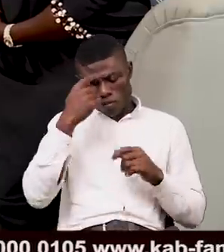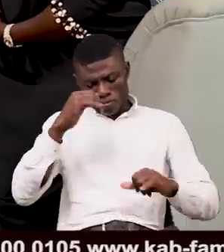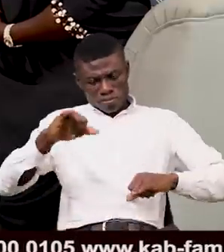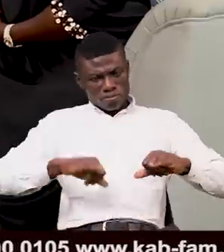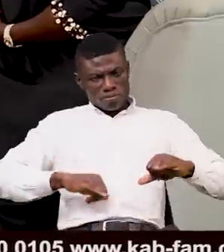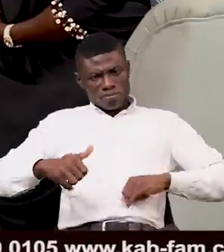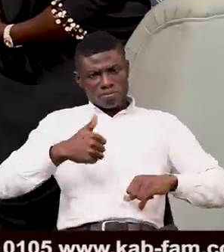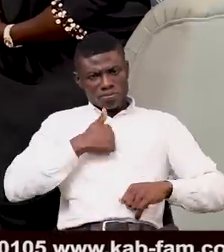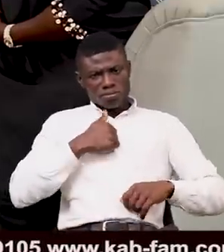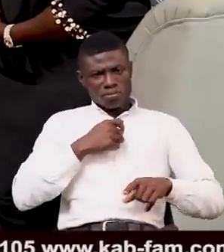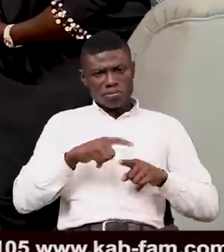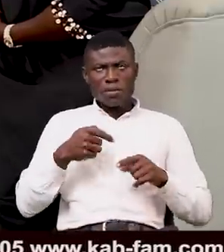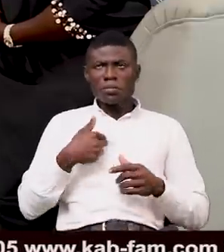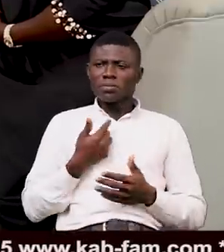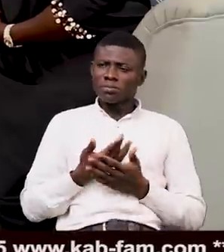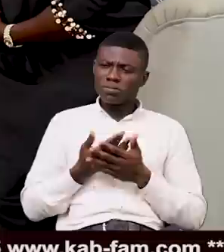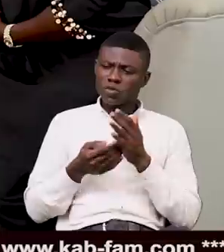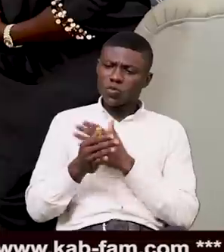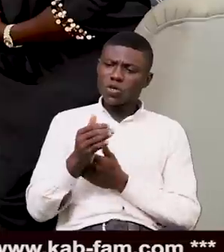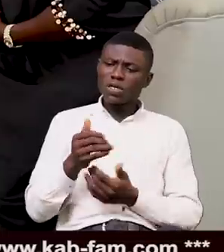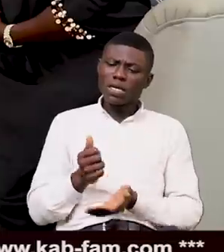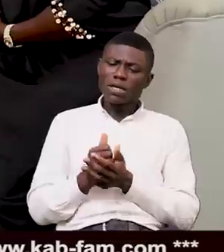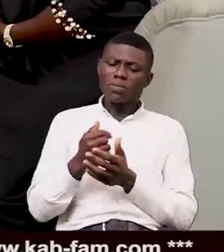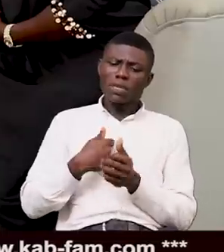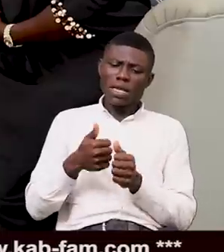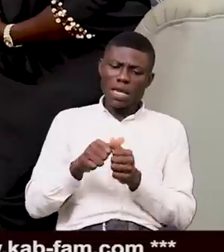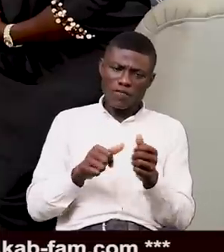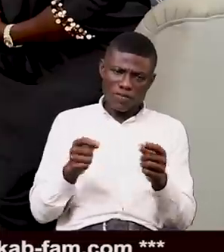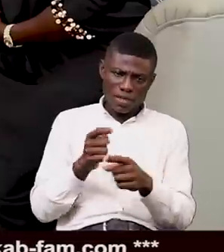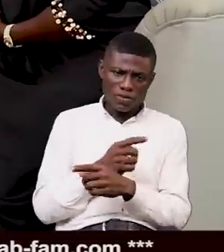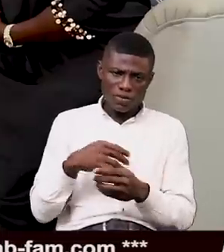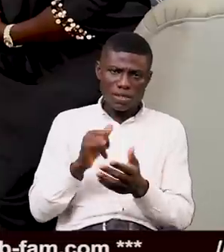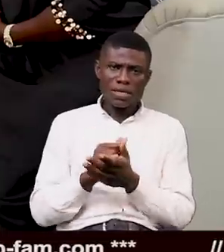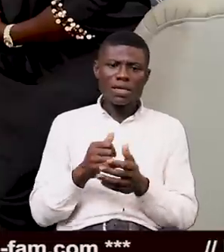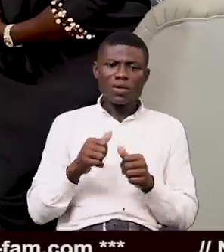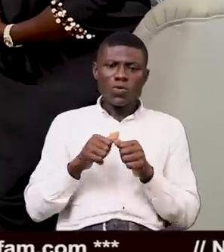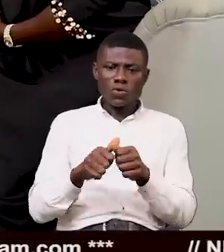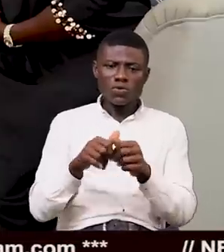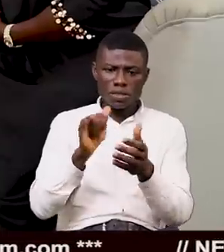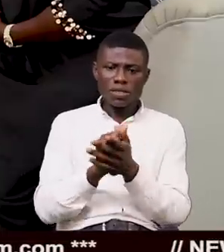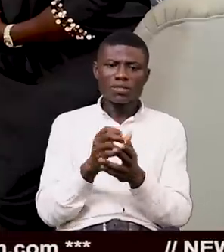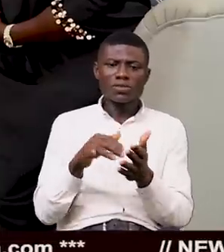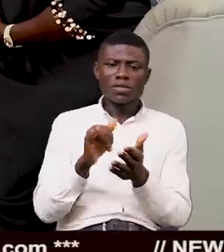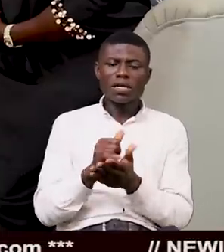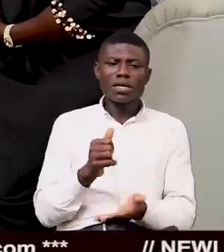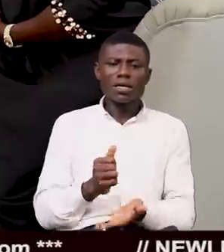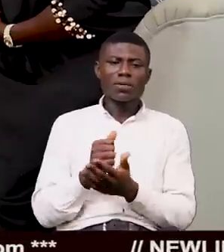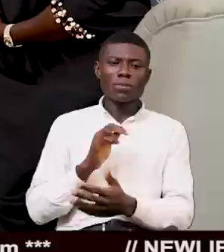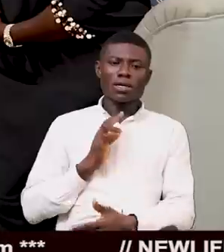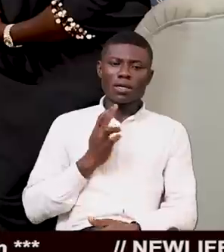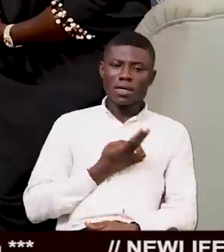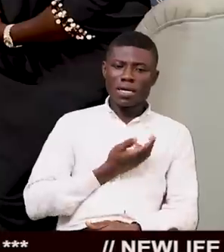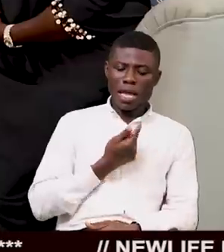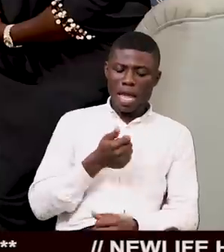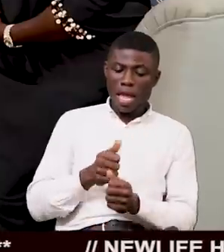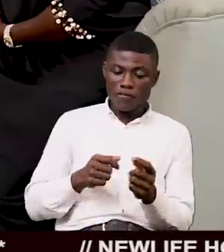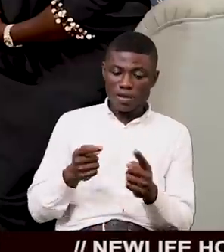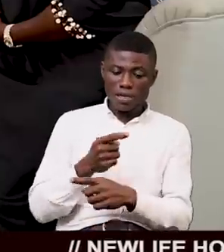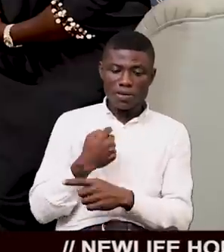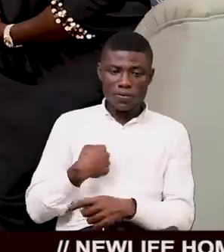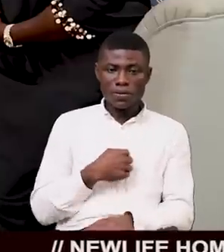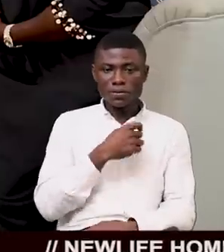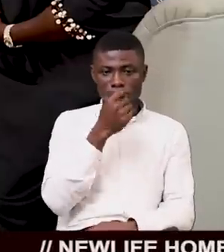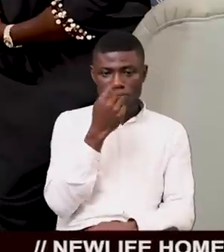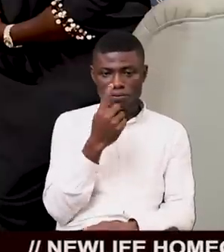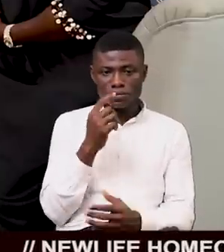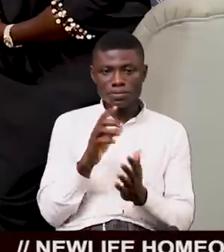ho. Name woman no Miss Rewa de se wom wami debia. Nti a boa ma ye in debia no. Uhu let me do you know affair I